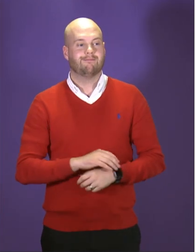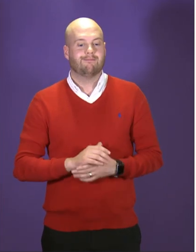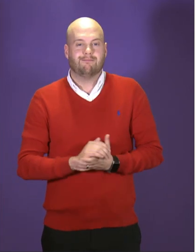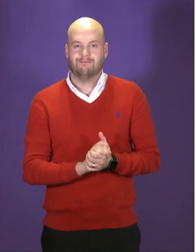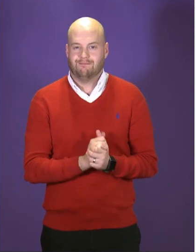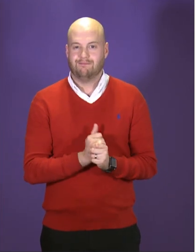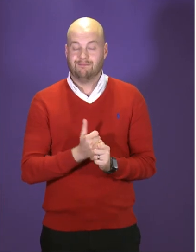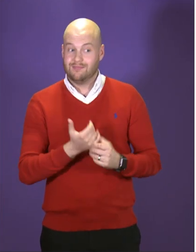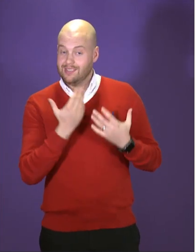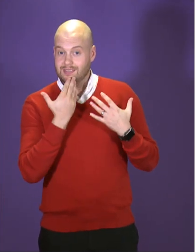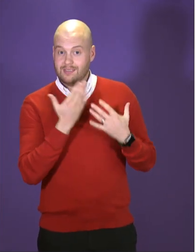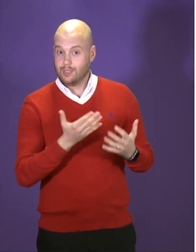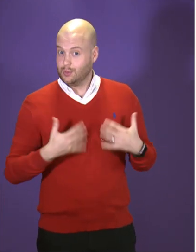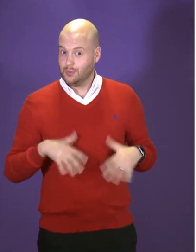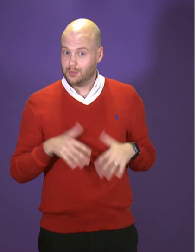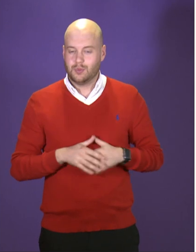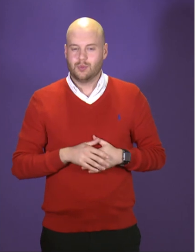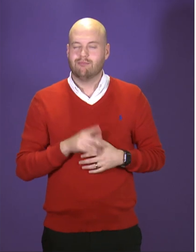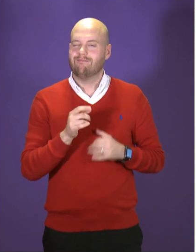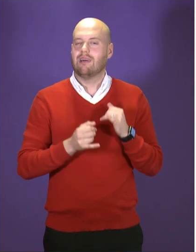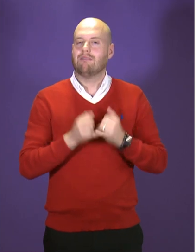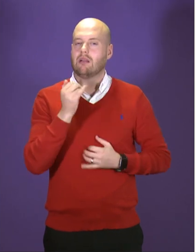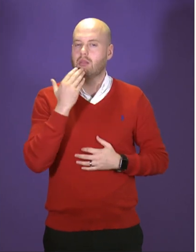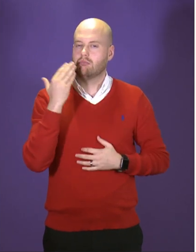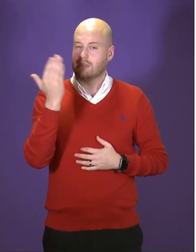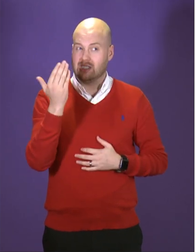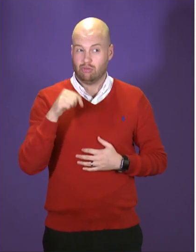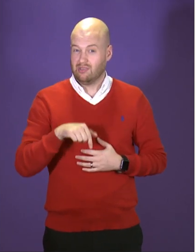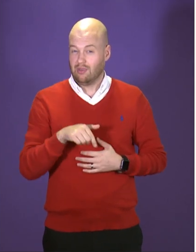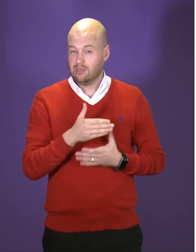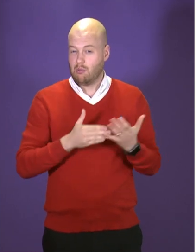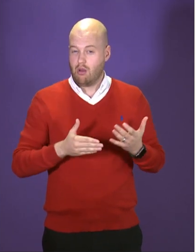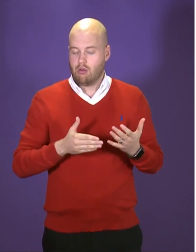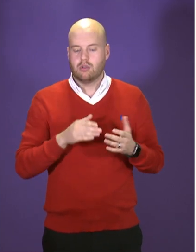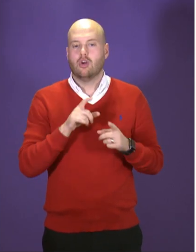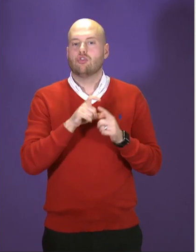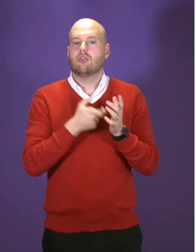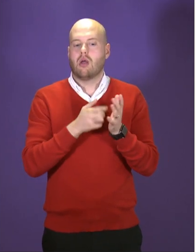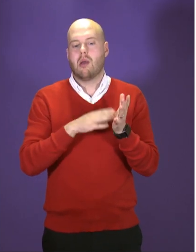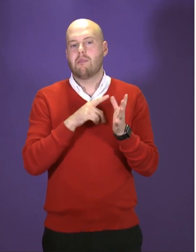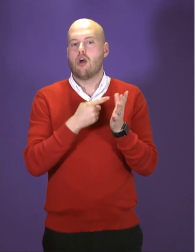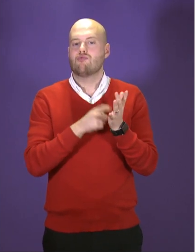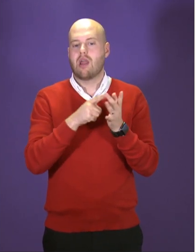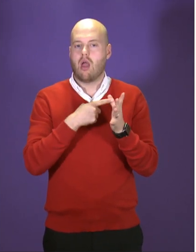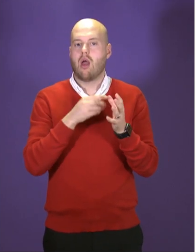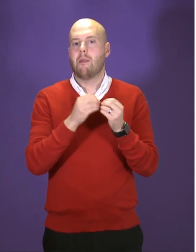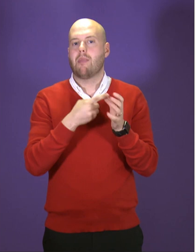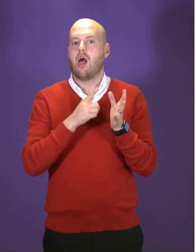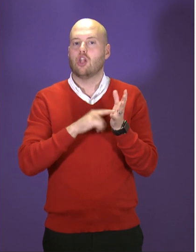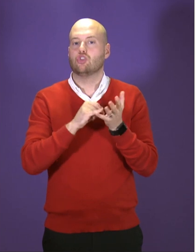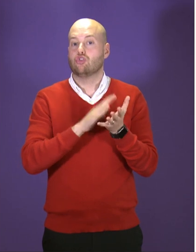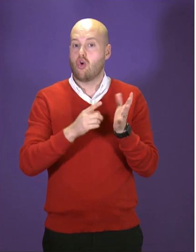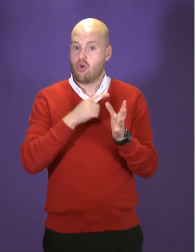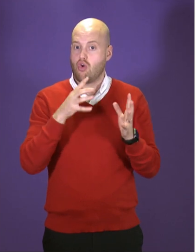Thank you very much, Mr. Kiriak. And our final presentation in this part of the plenary is Dr. Maria Balshaw, CBE, Director of the Tate